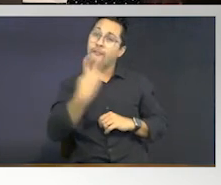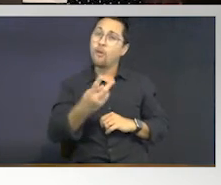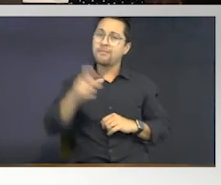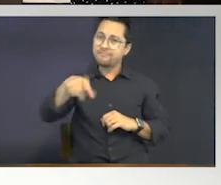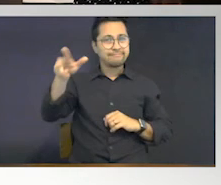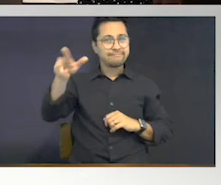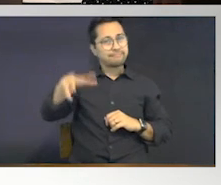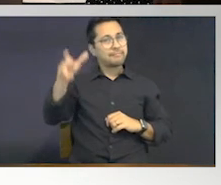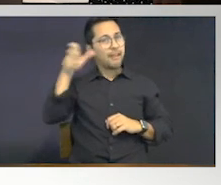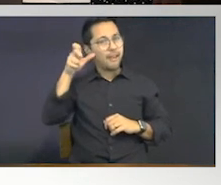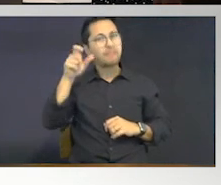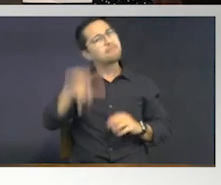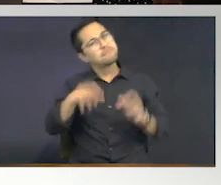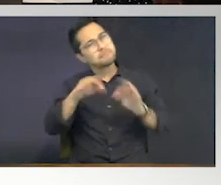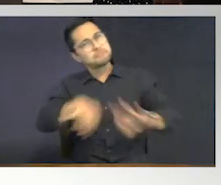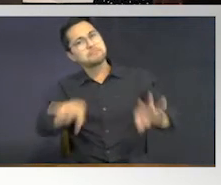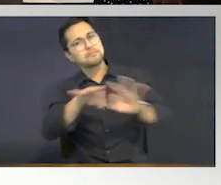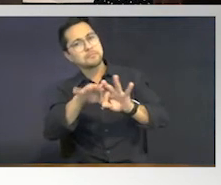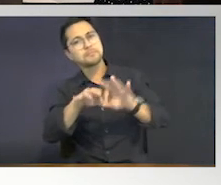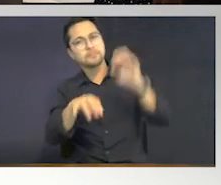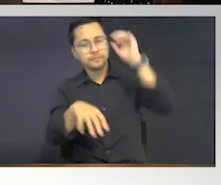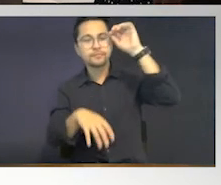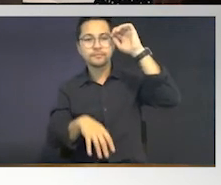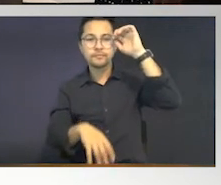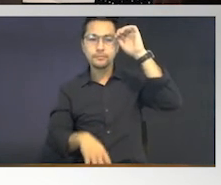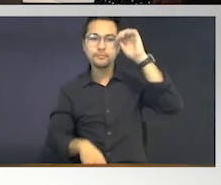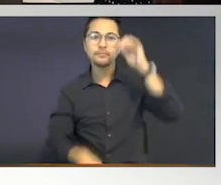that's important, and